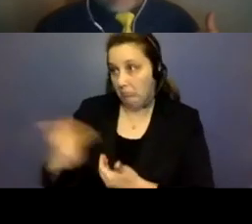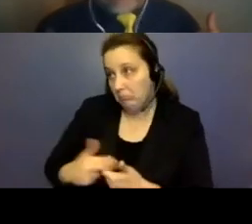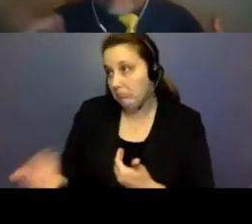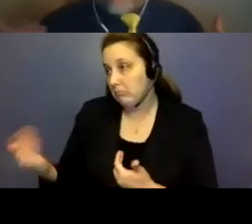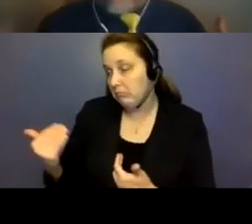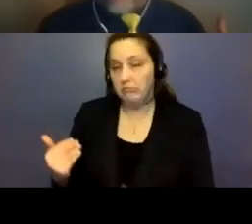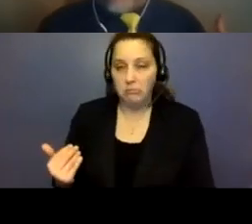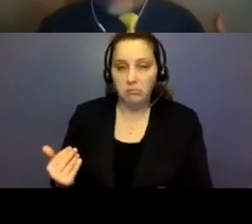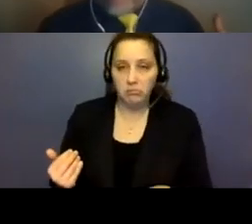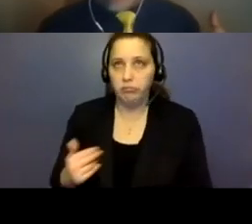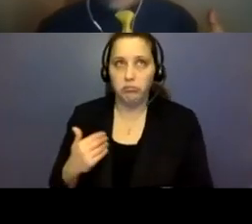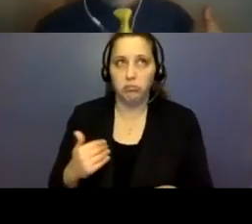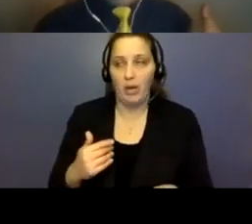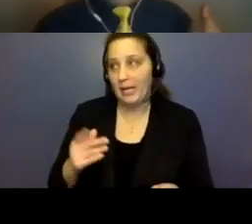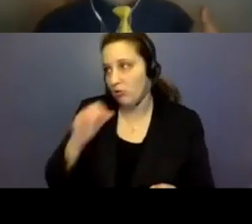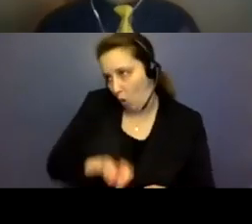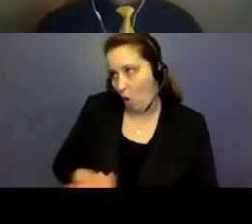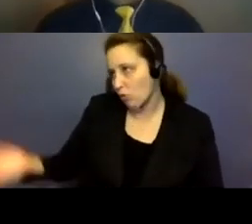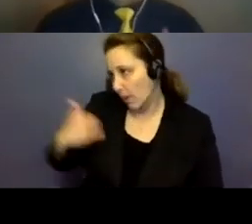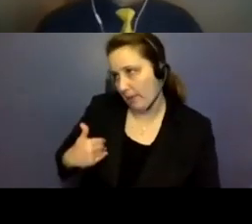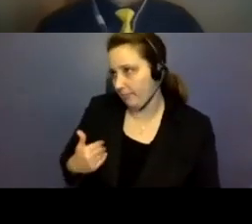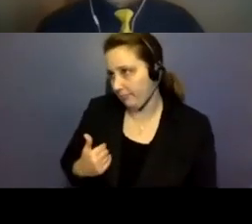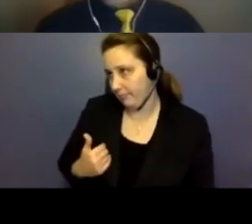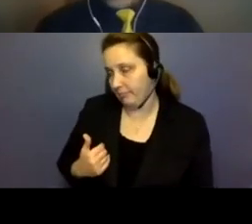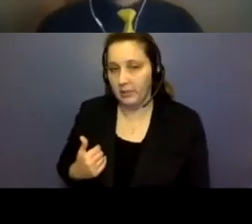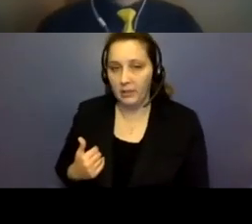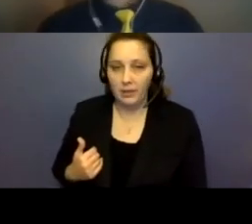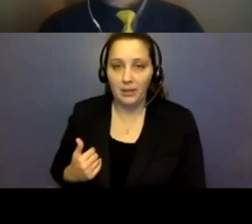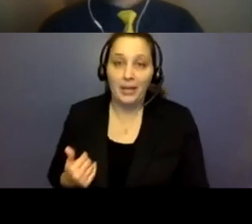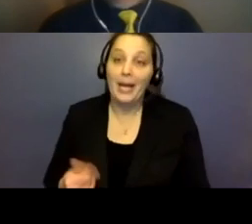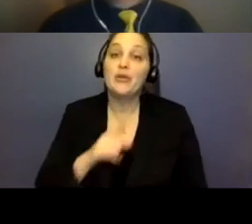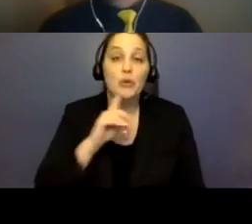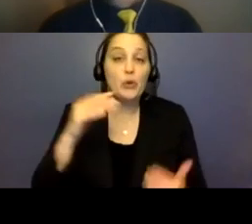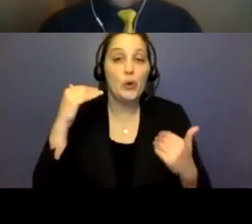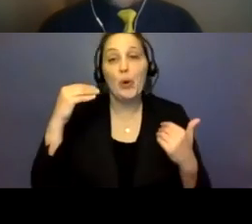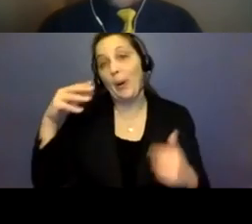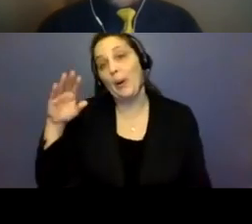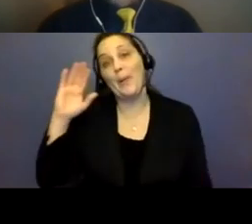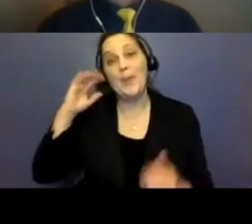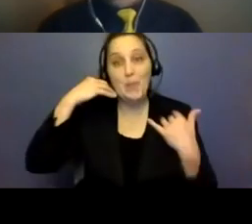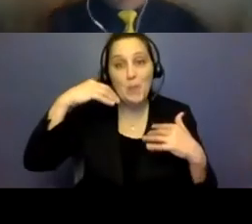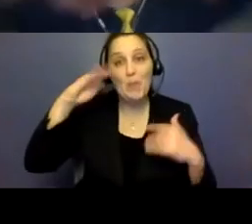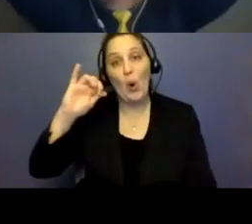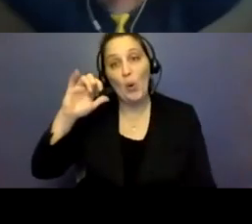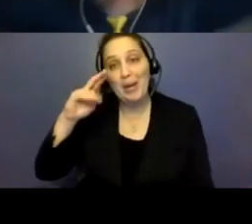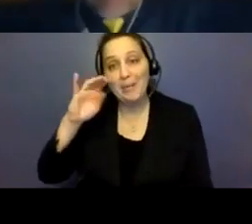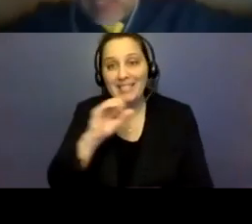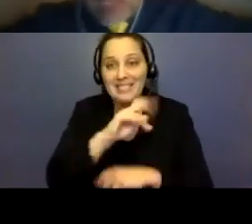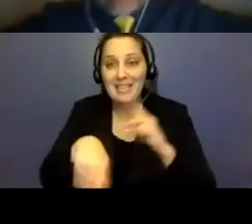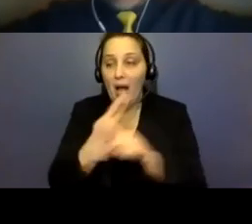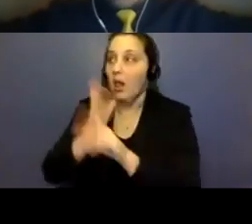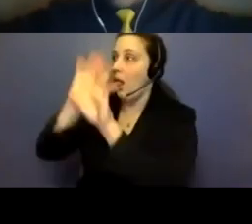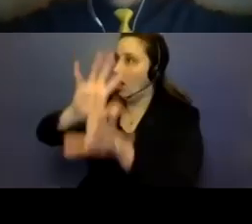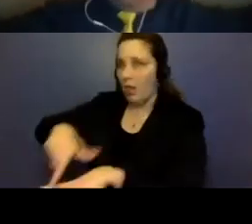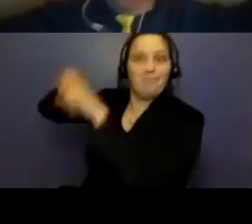is tomorrow." And in true bohemian style, it's like, "All right, stop everything